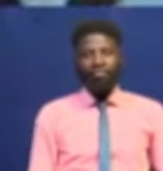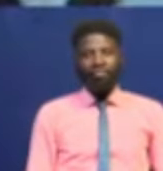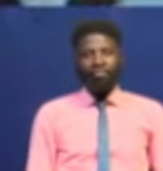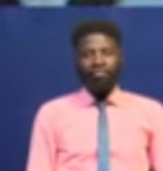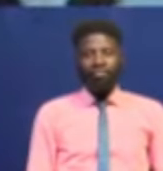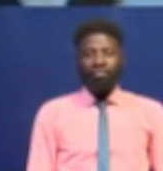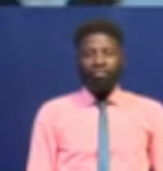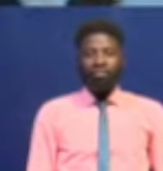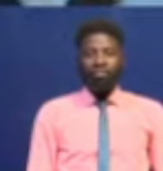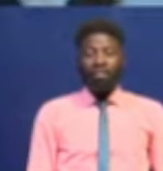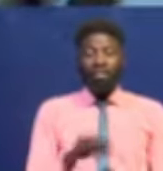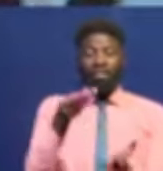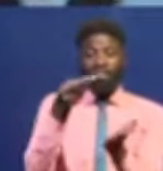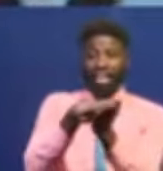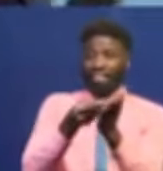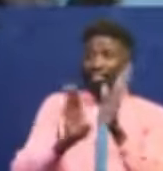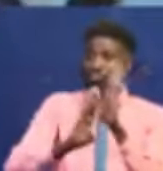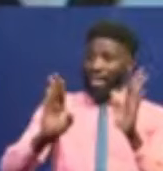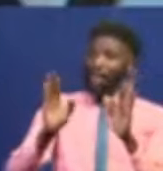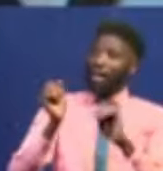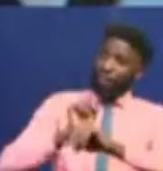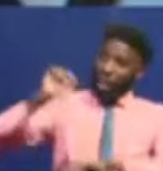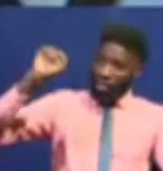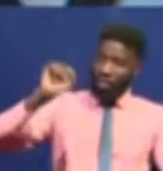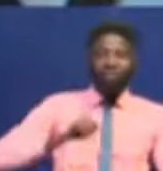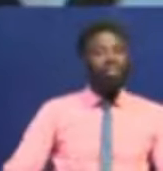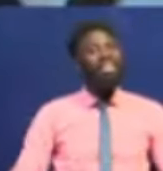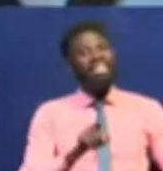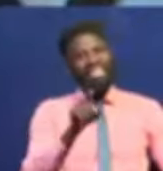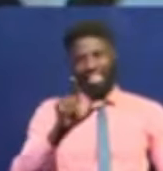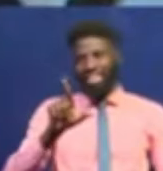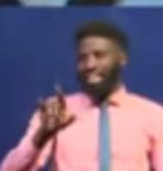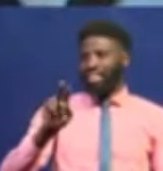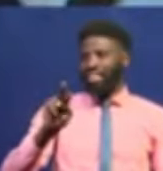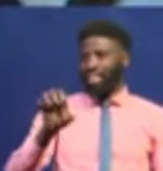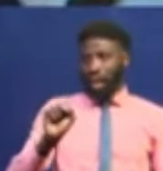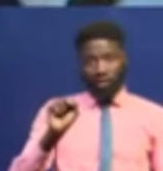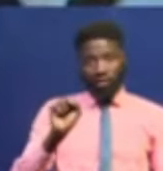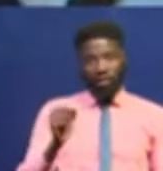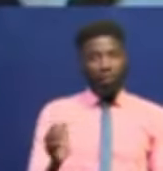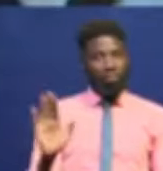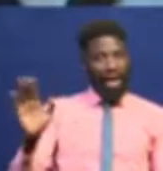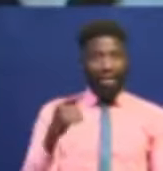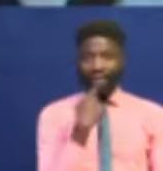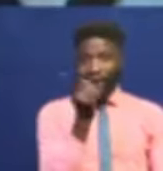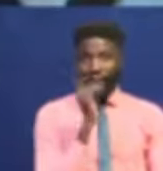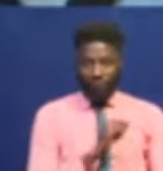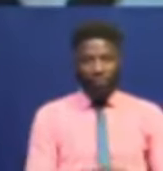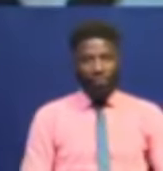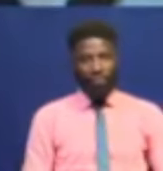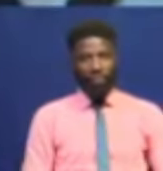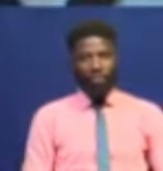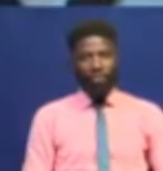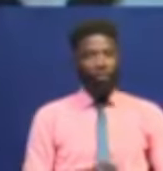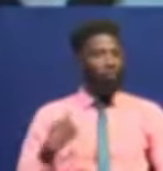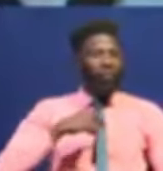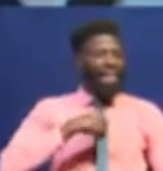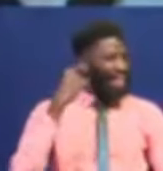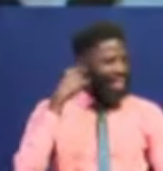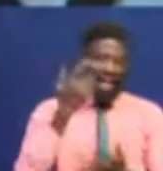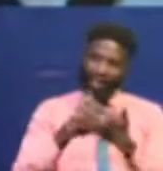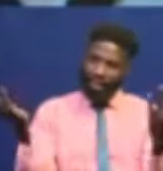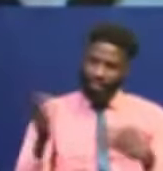The rejection of the finance bill, and this goes to what Linus has said, that we didn't hear anything.